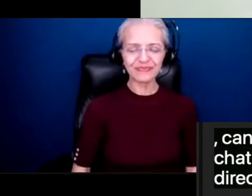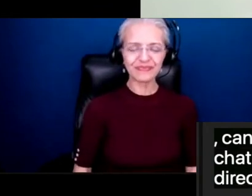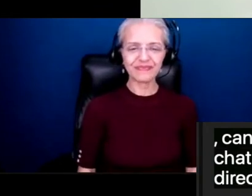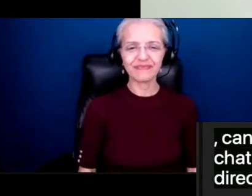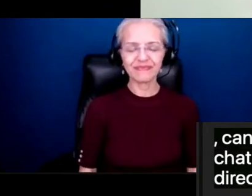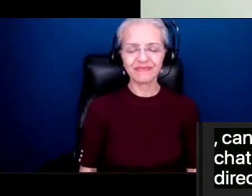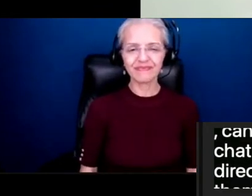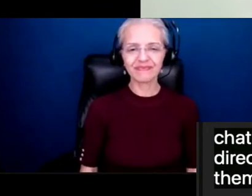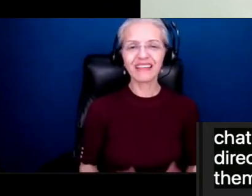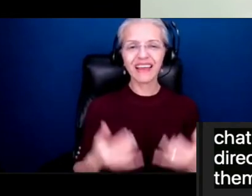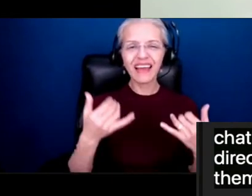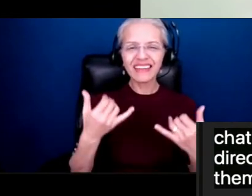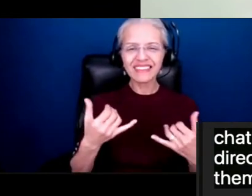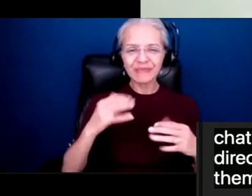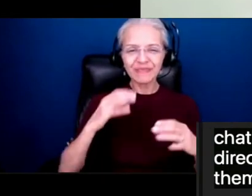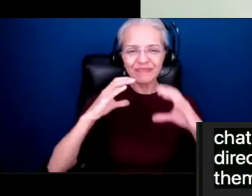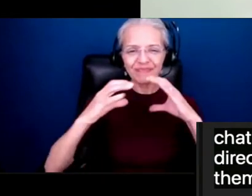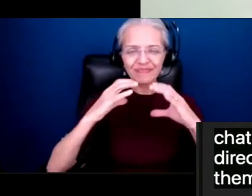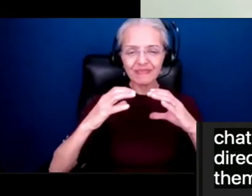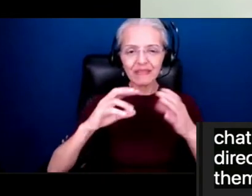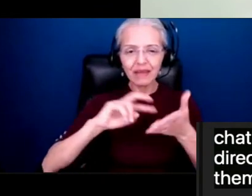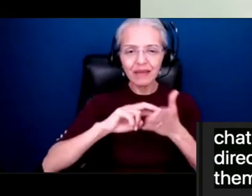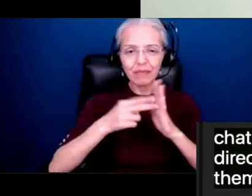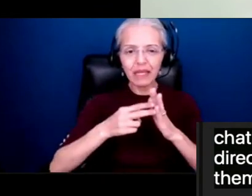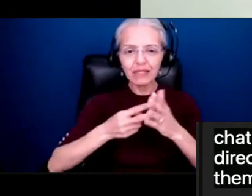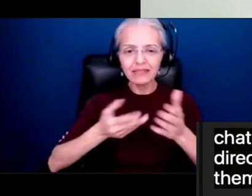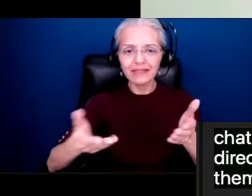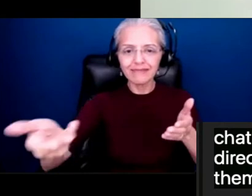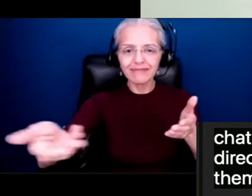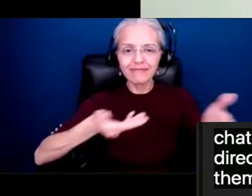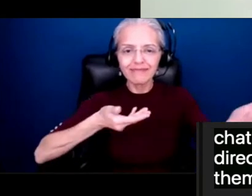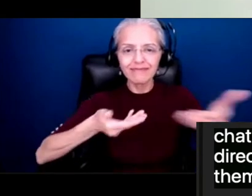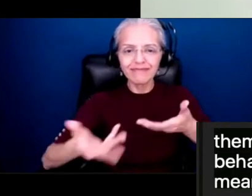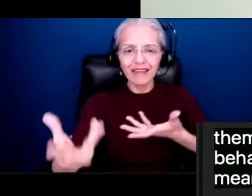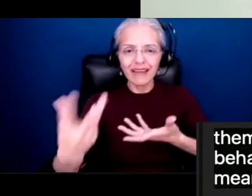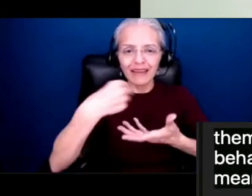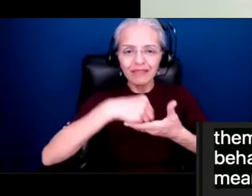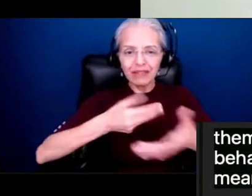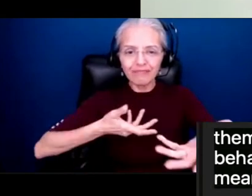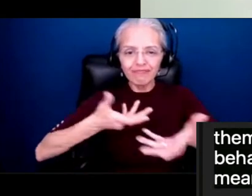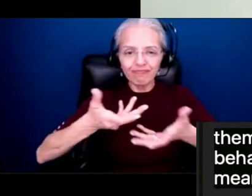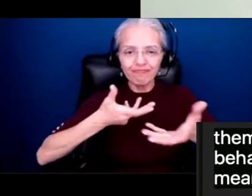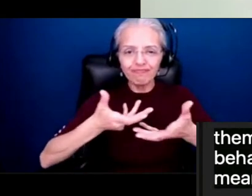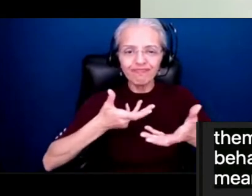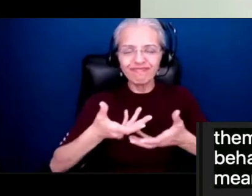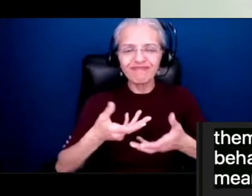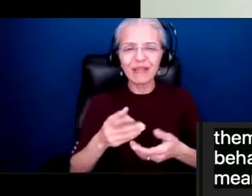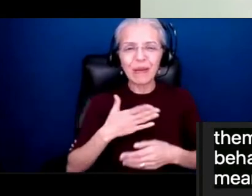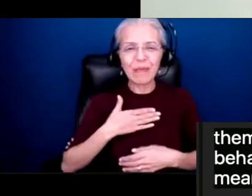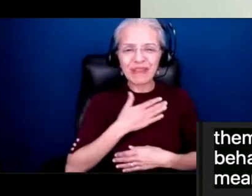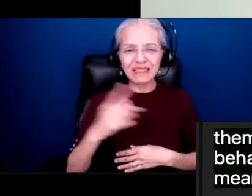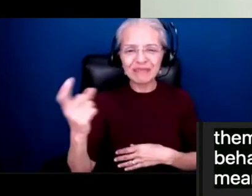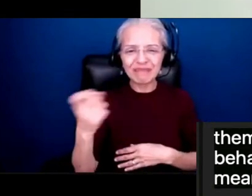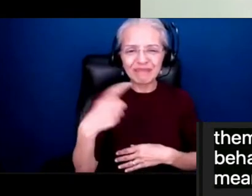This conversation is meant to be interactive, so we certainly welcome and invite you to type in some questions.